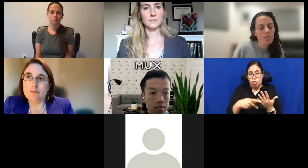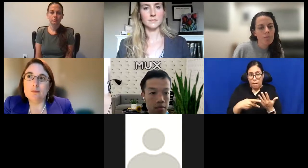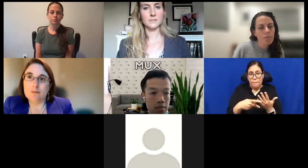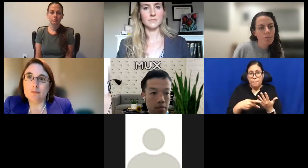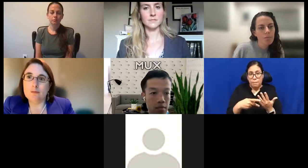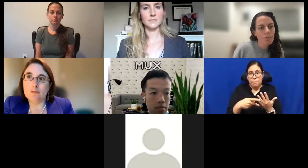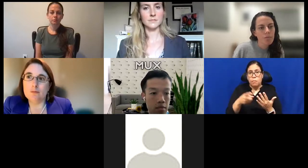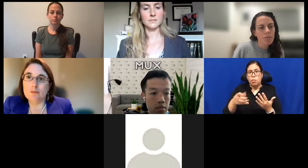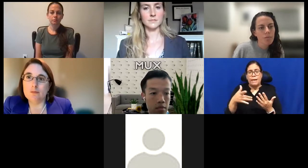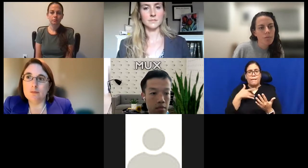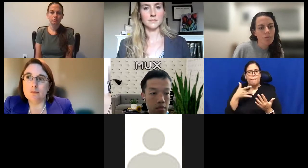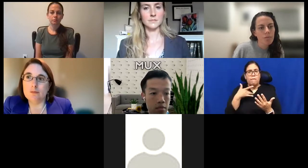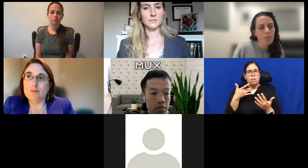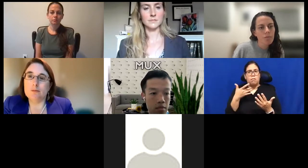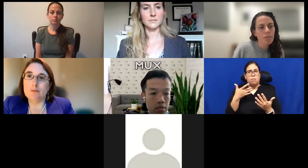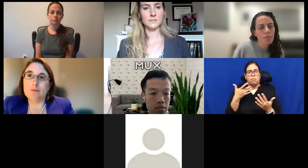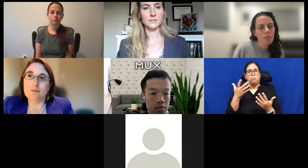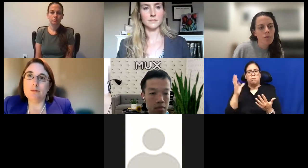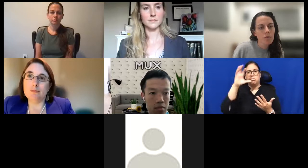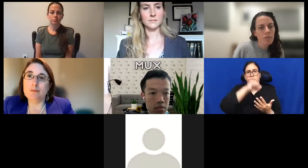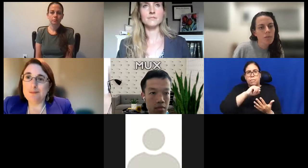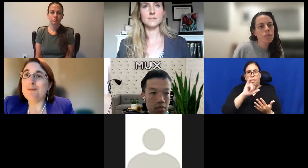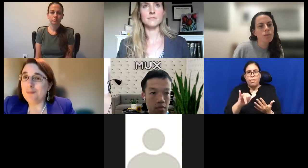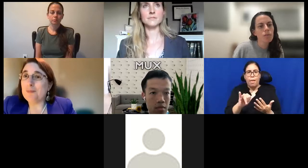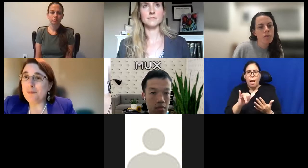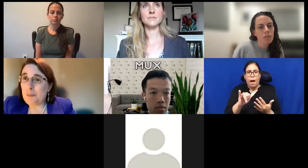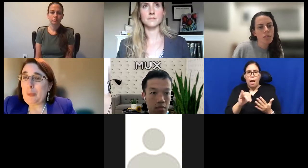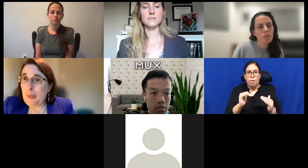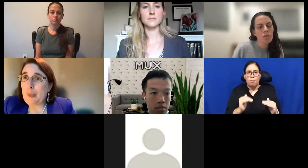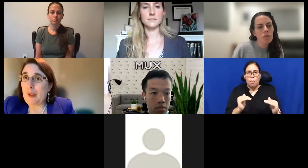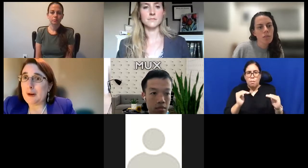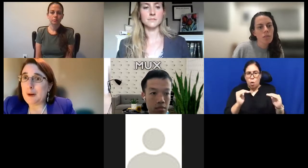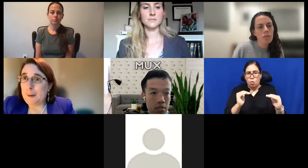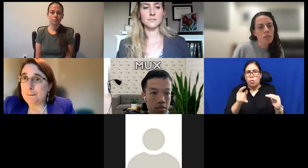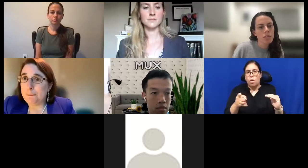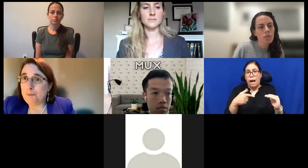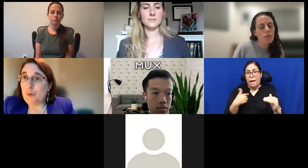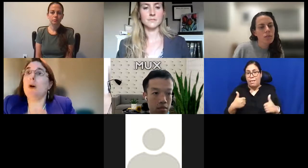lose out on that promotion? Because that's my biggest concern right now. I do live in the state of Maryland.